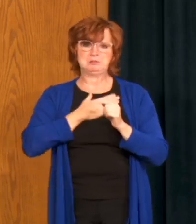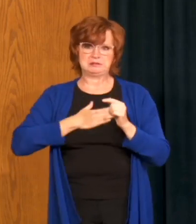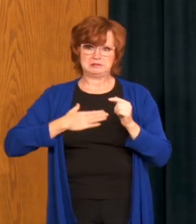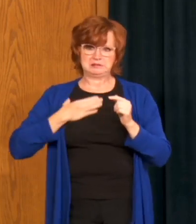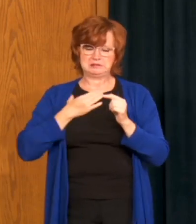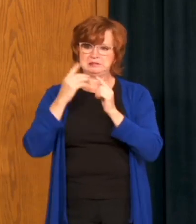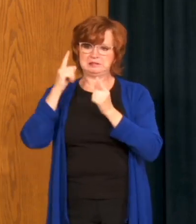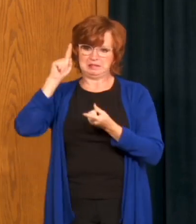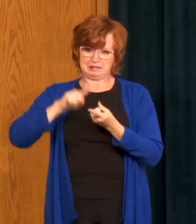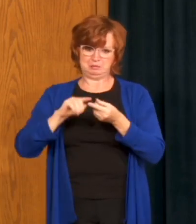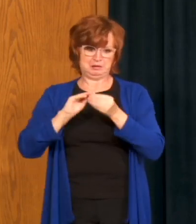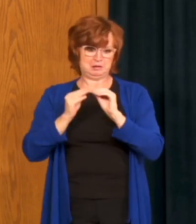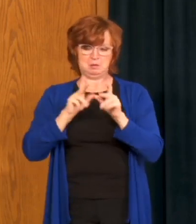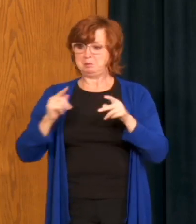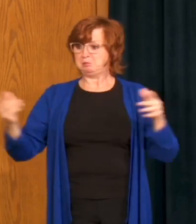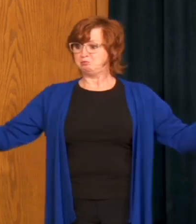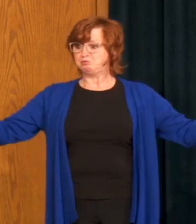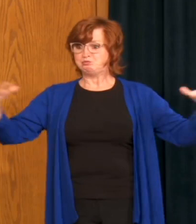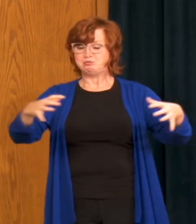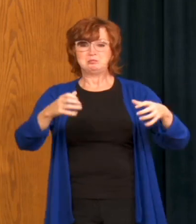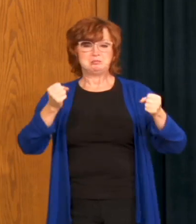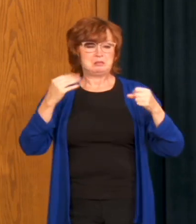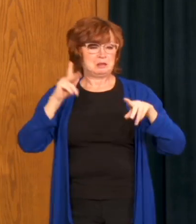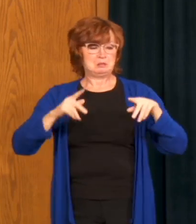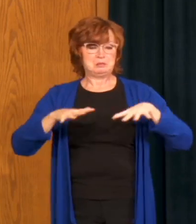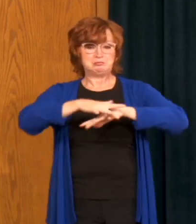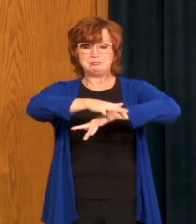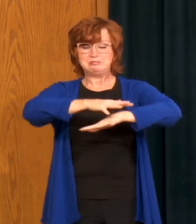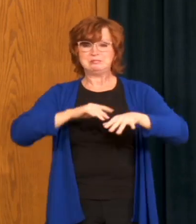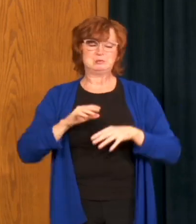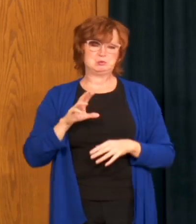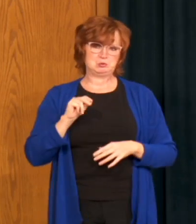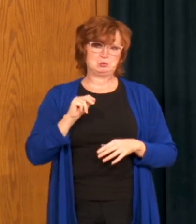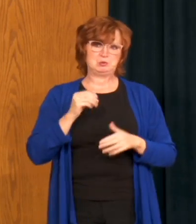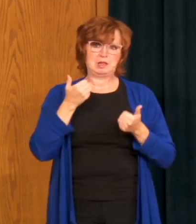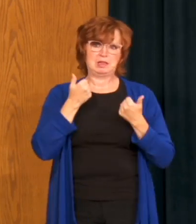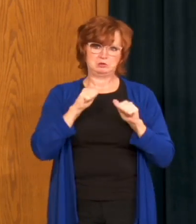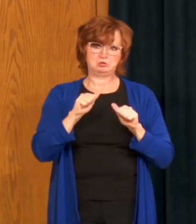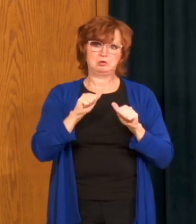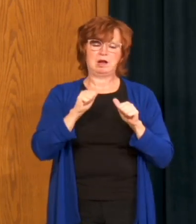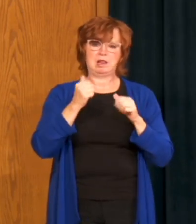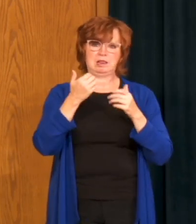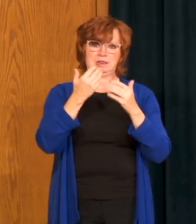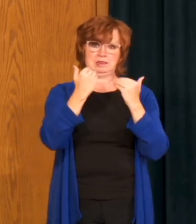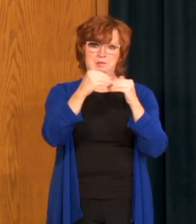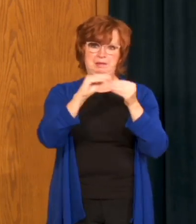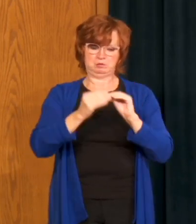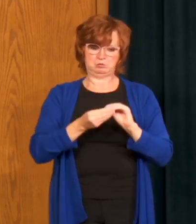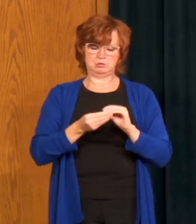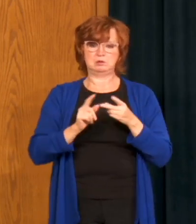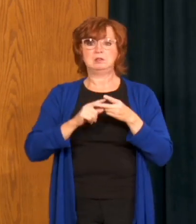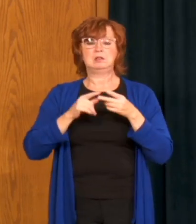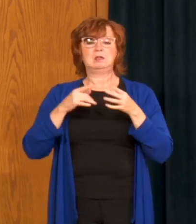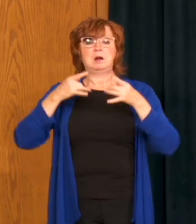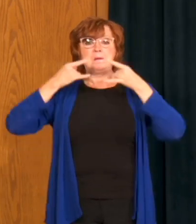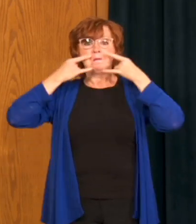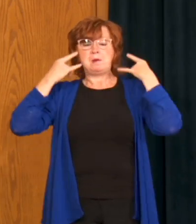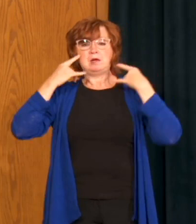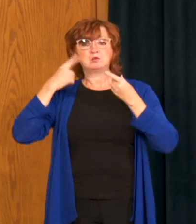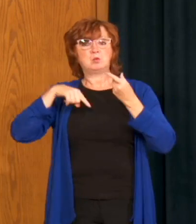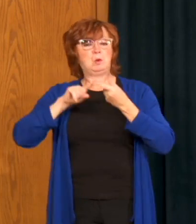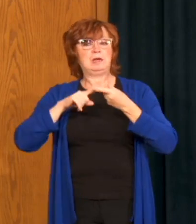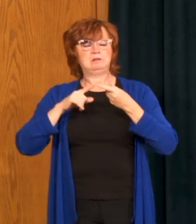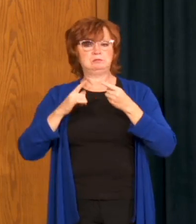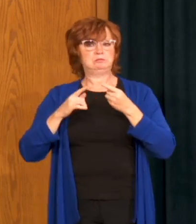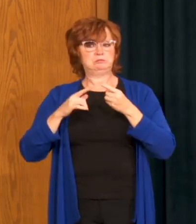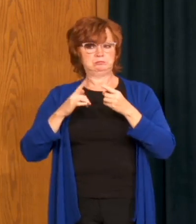with. Wear a mask when physical distancing may not be possible. That is how we will continue to